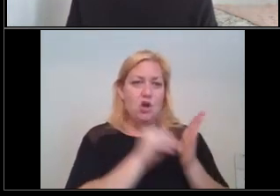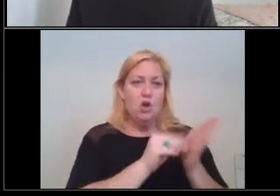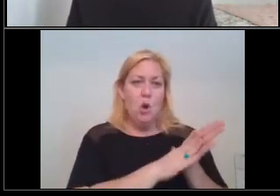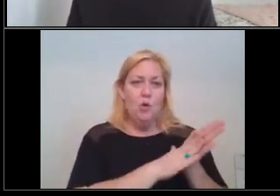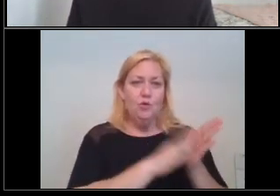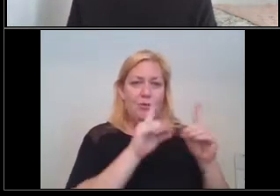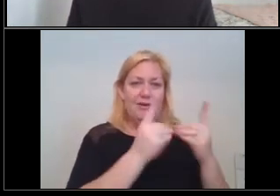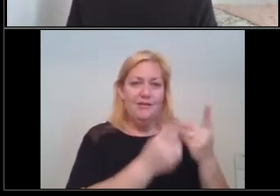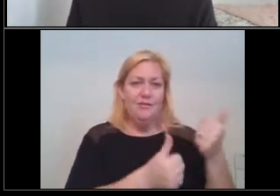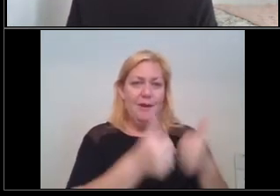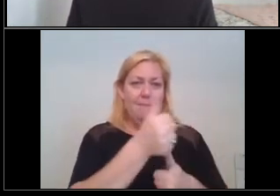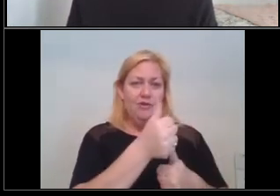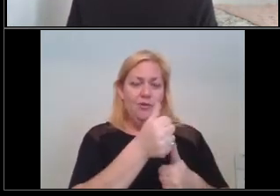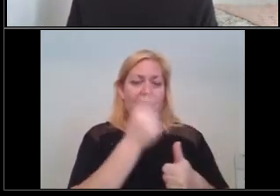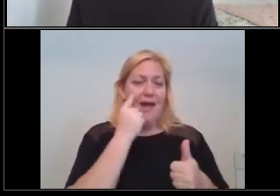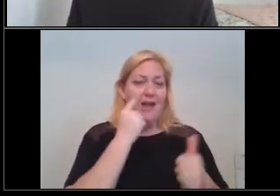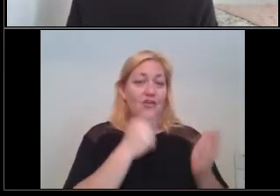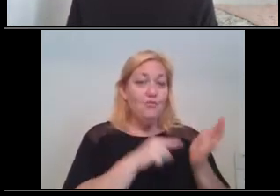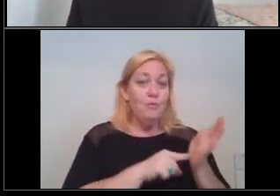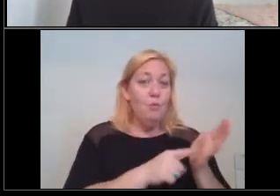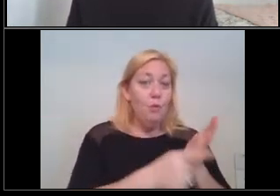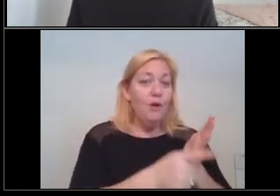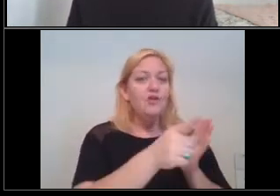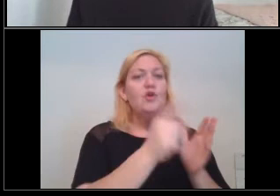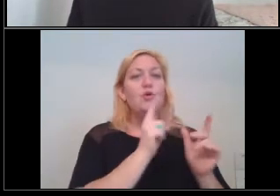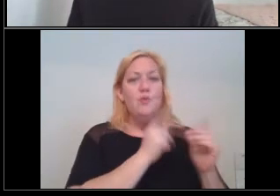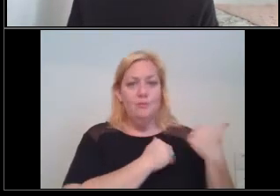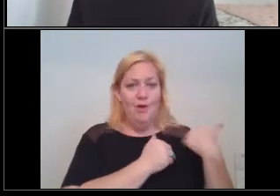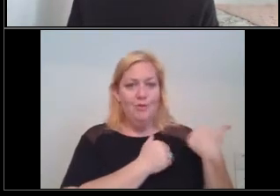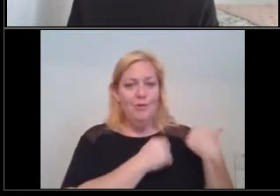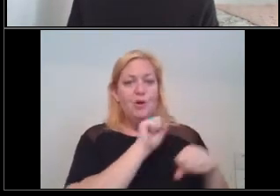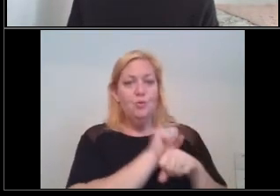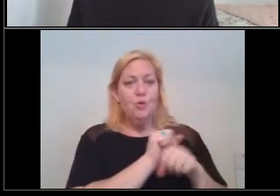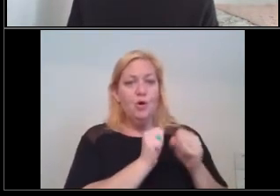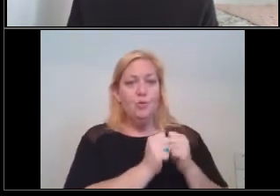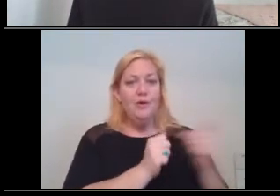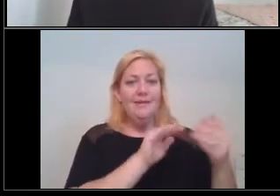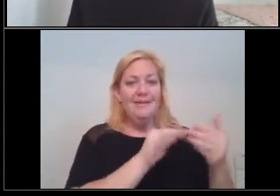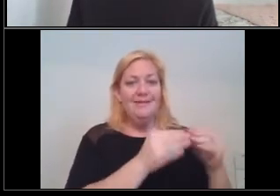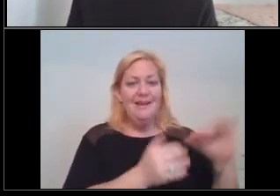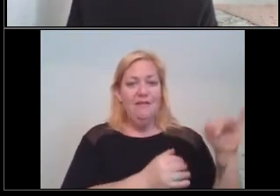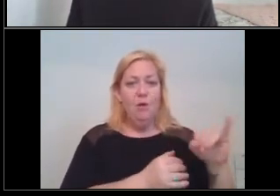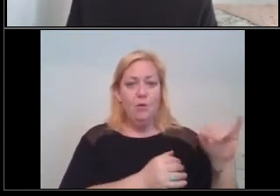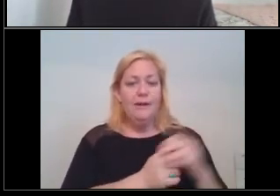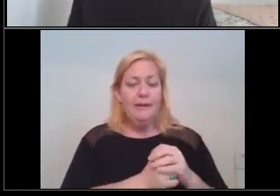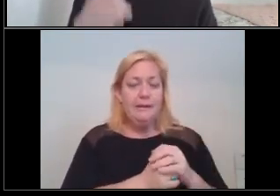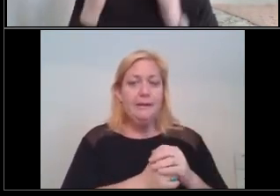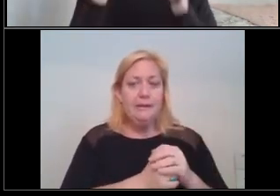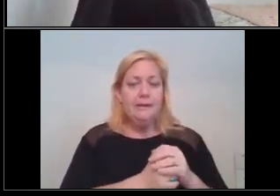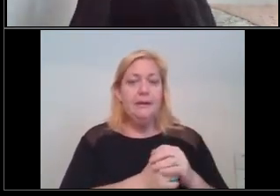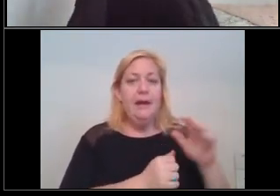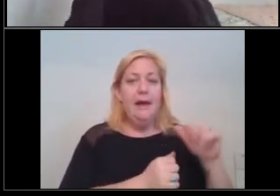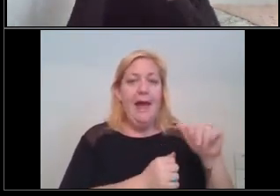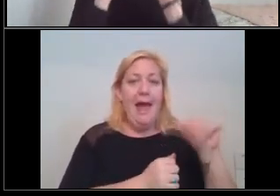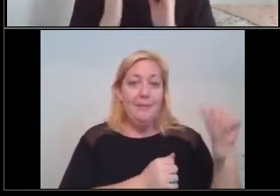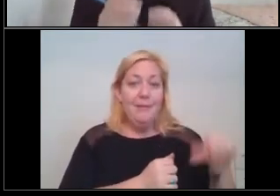in District 4. It's really, her responsibility to work with the City of Oakland, County of Alameda,